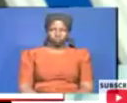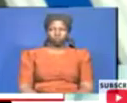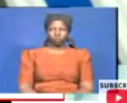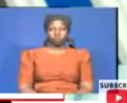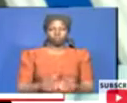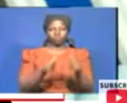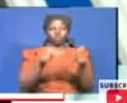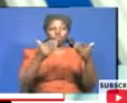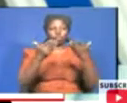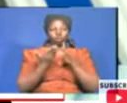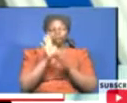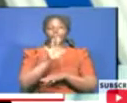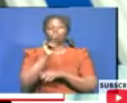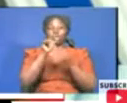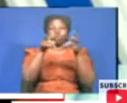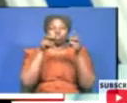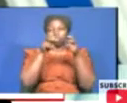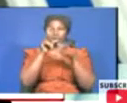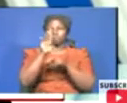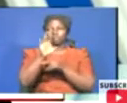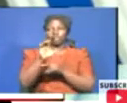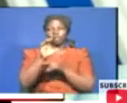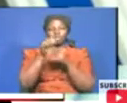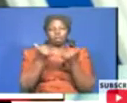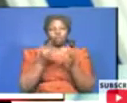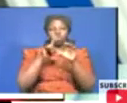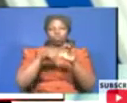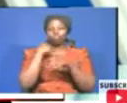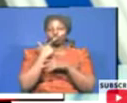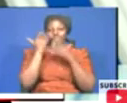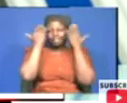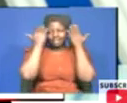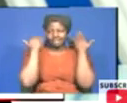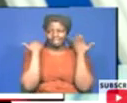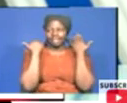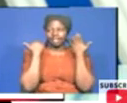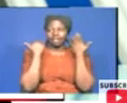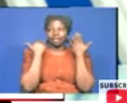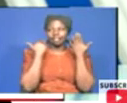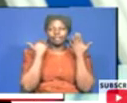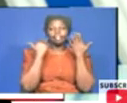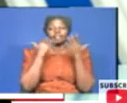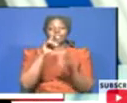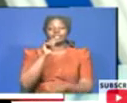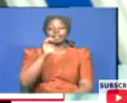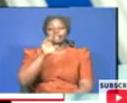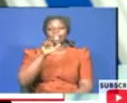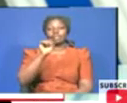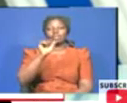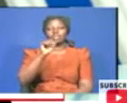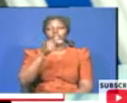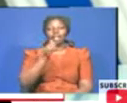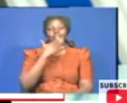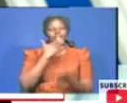Well, welcome back. You're watching KBC Prime, and we are now joined by our sister, Teresia Mbugwa. Thank you very much, sister, for finding